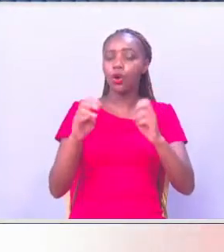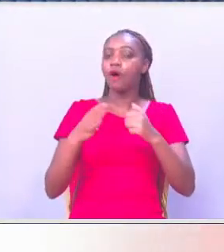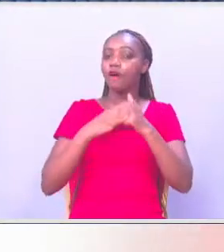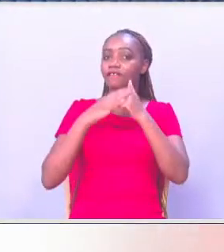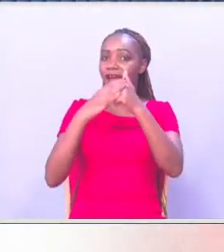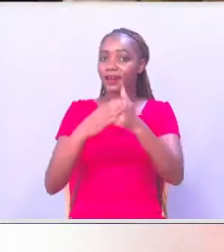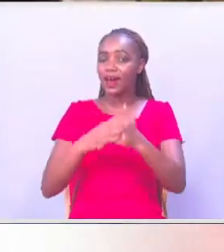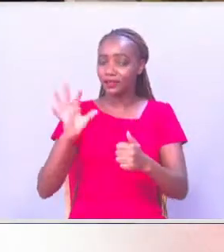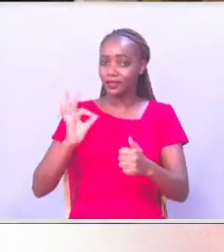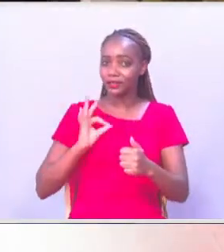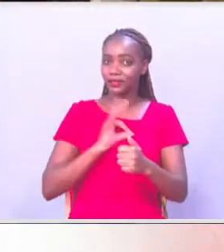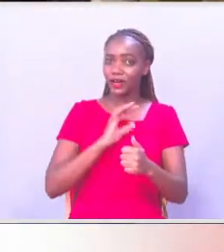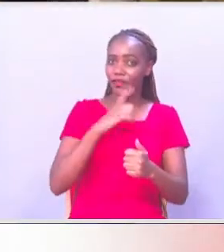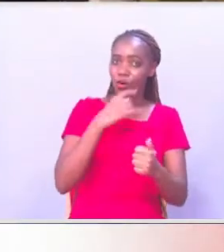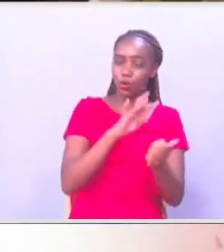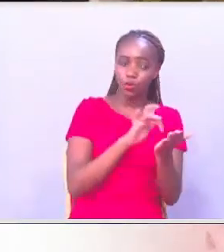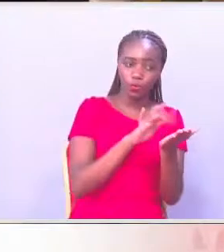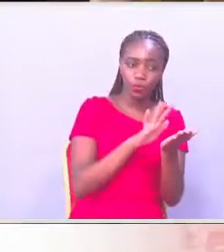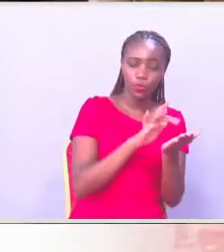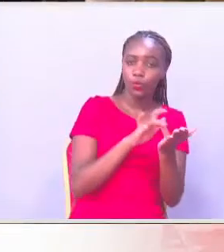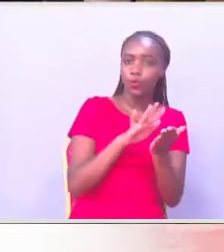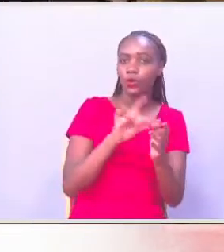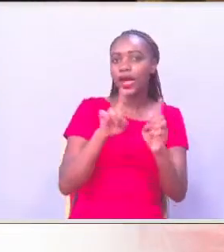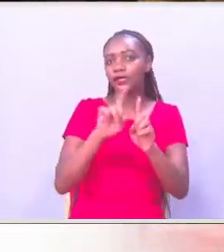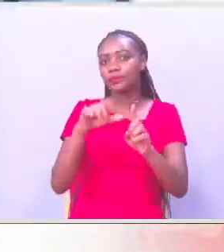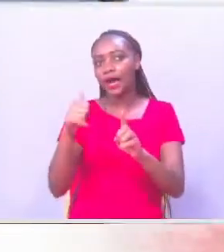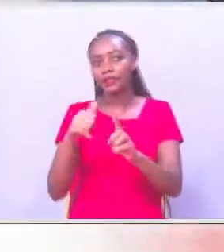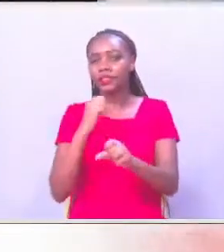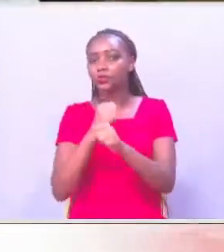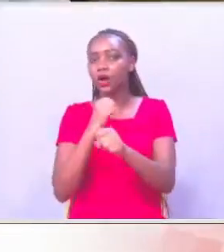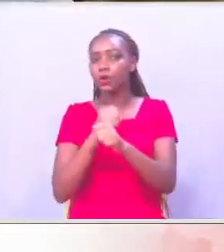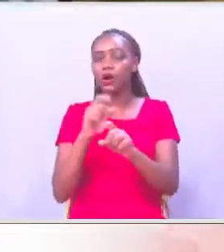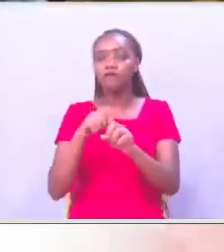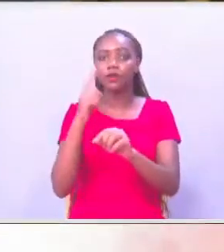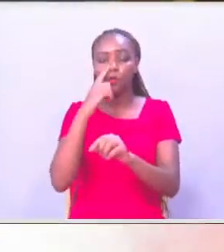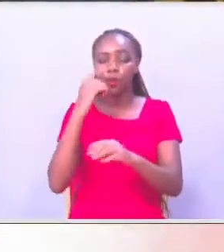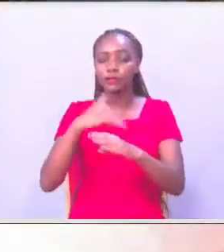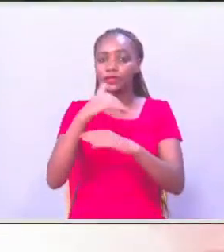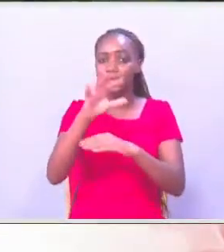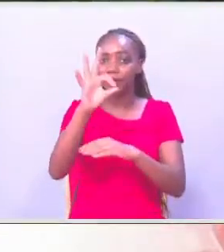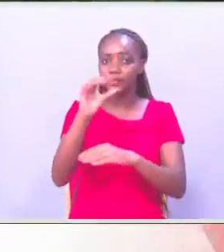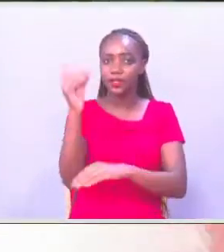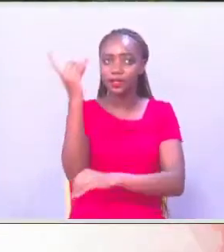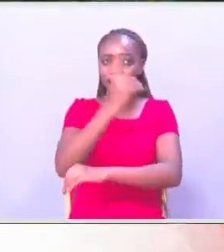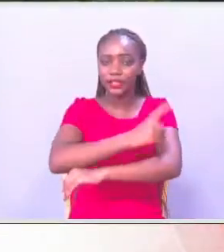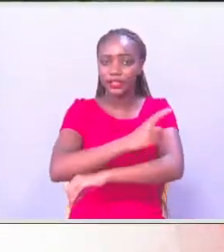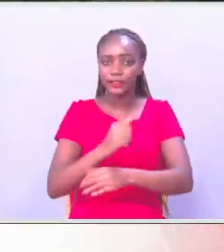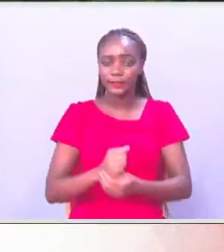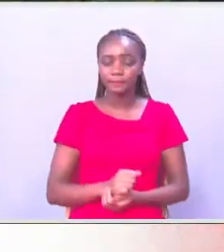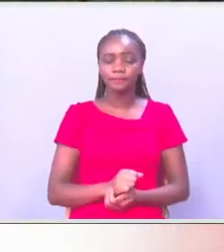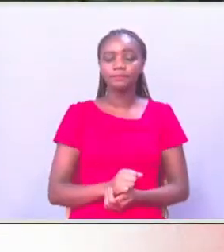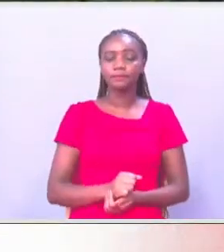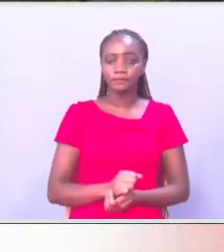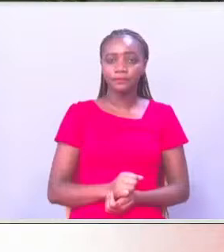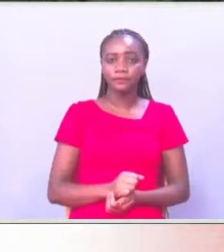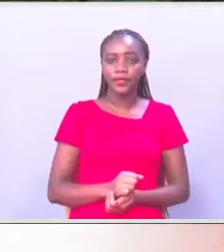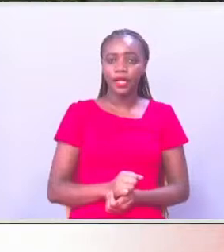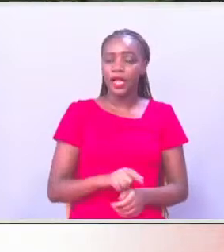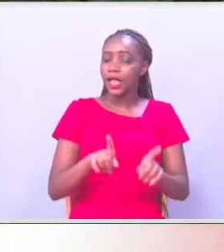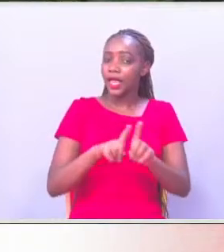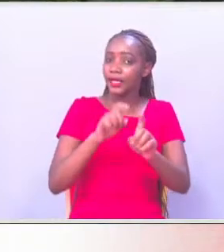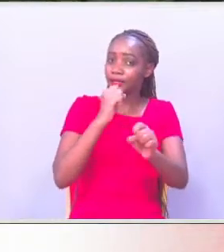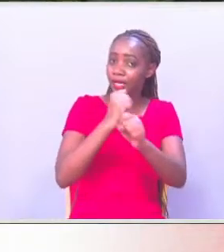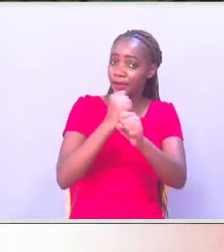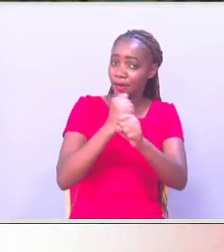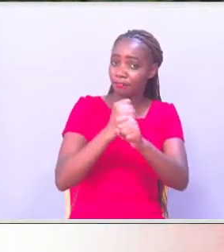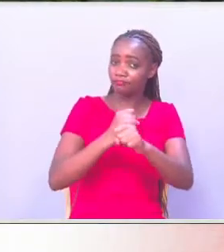900 employees who have been directed to work from home in the next 30 days. So as Labour,